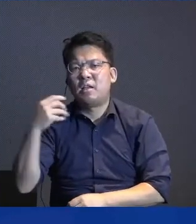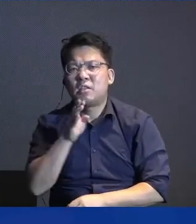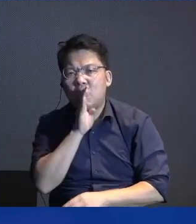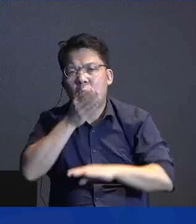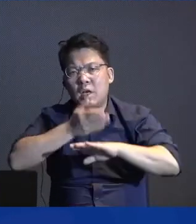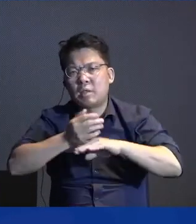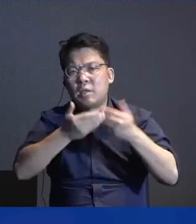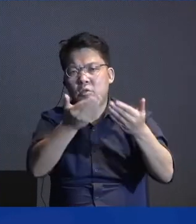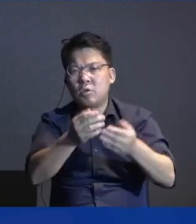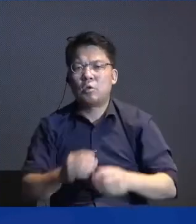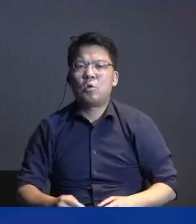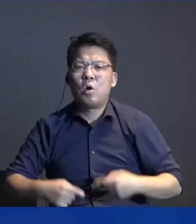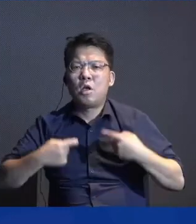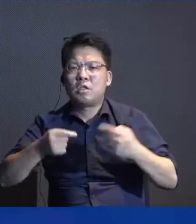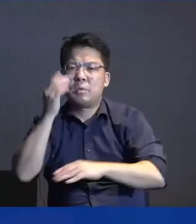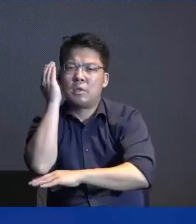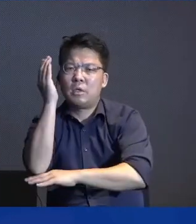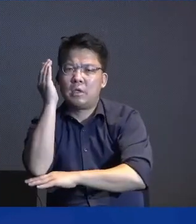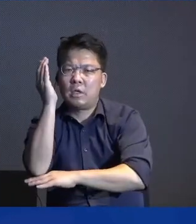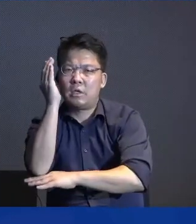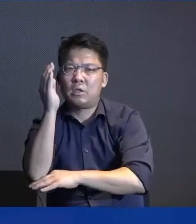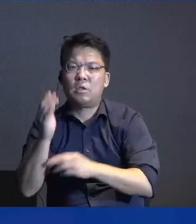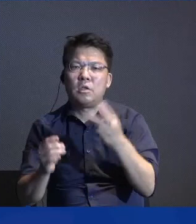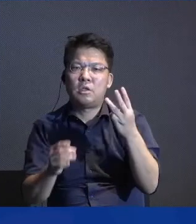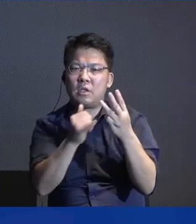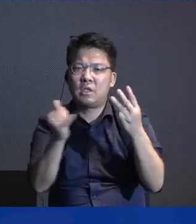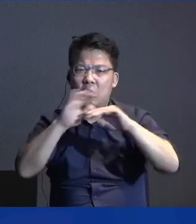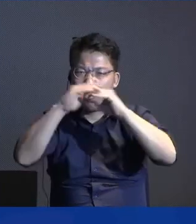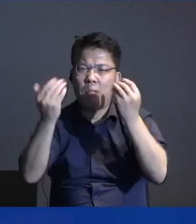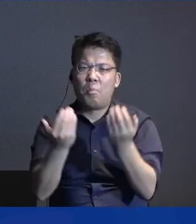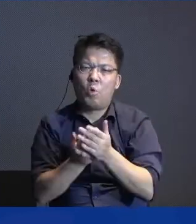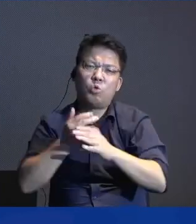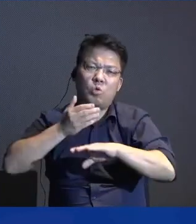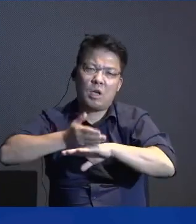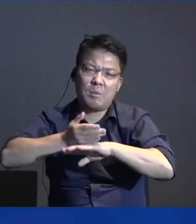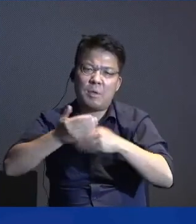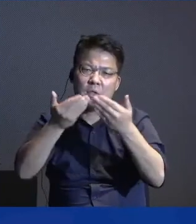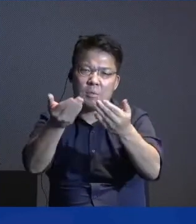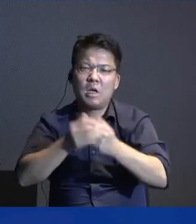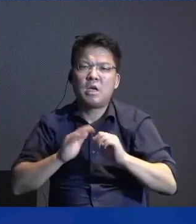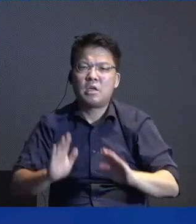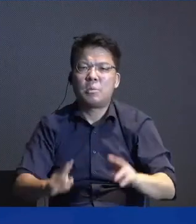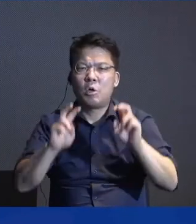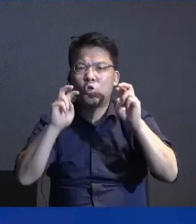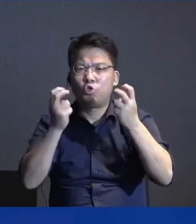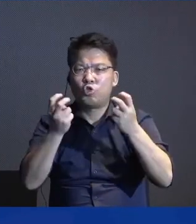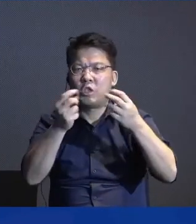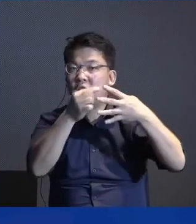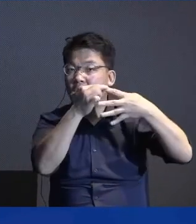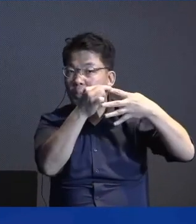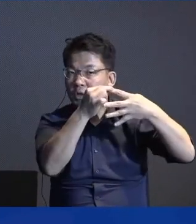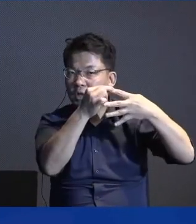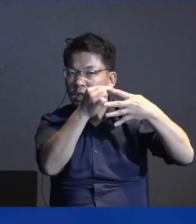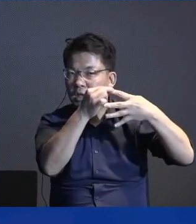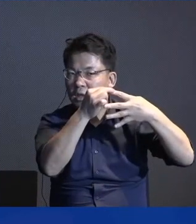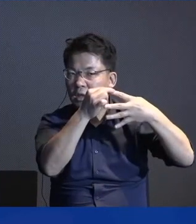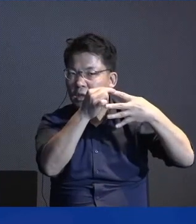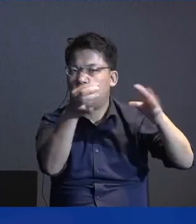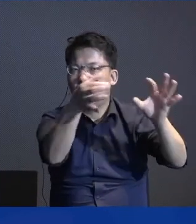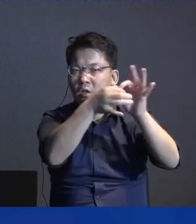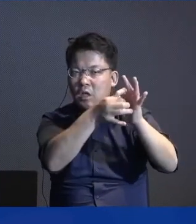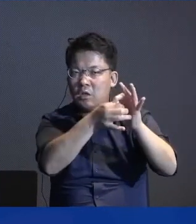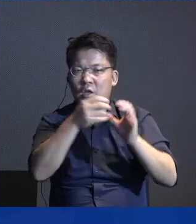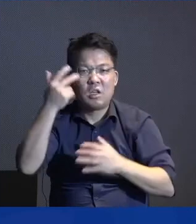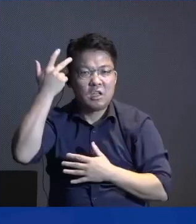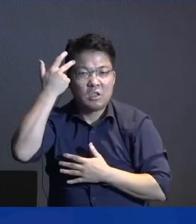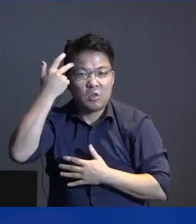number 1. We were able to examine the current status of the mental and emotional health issues and also discuss